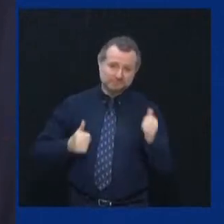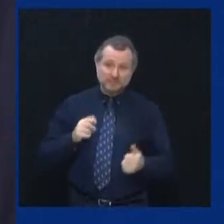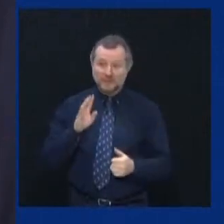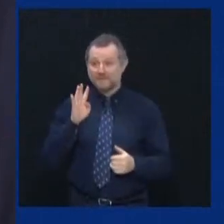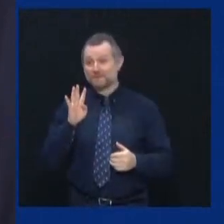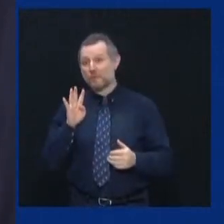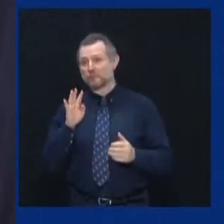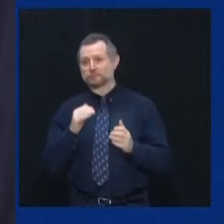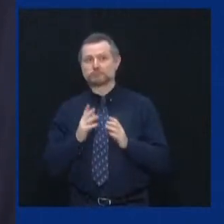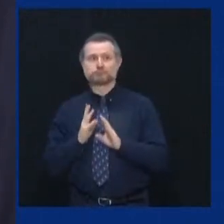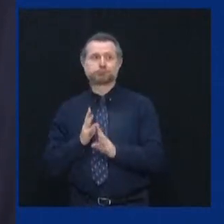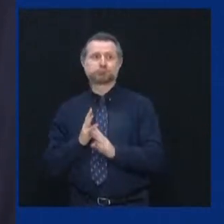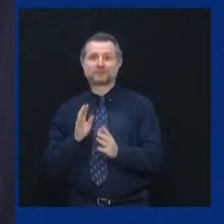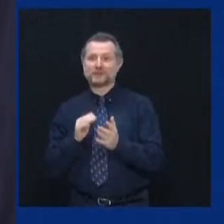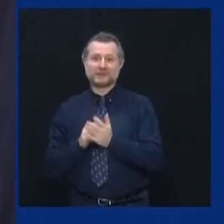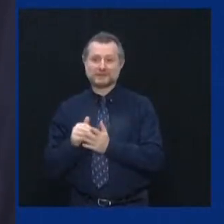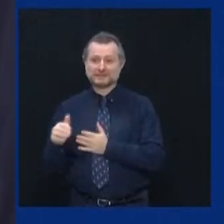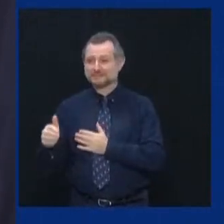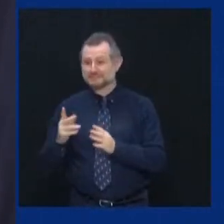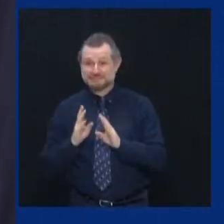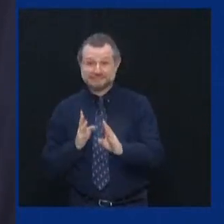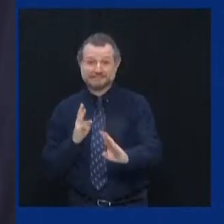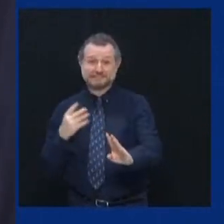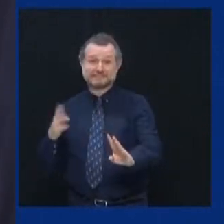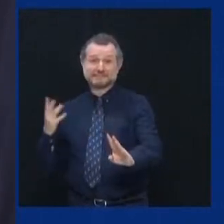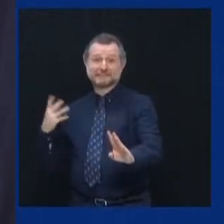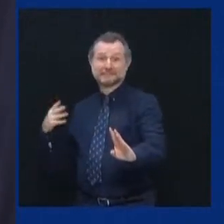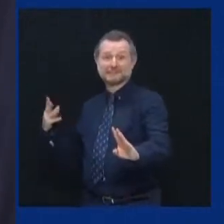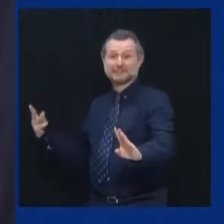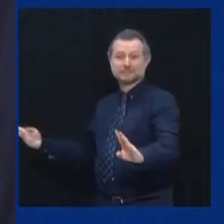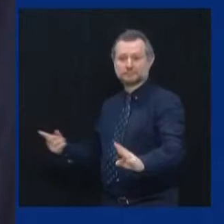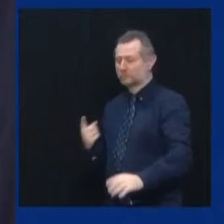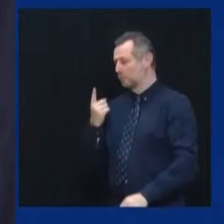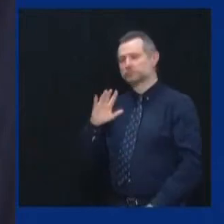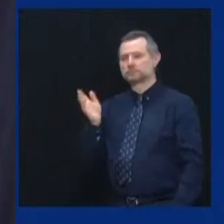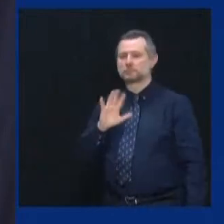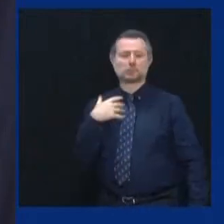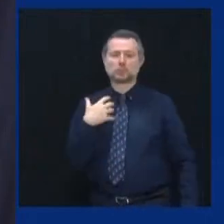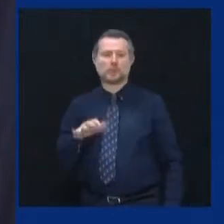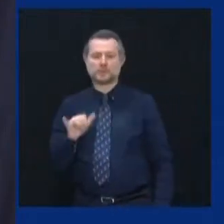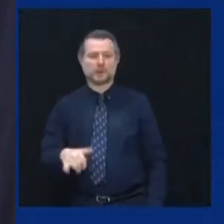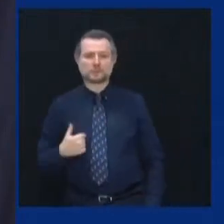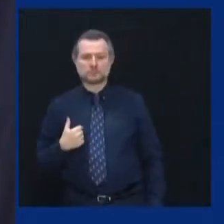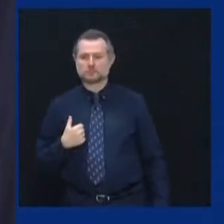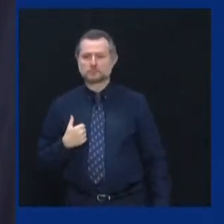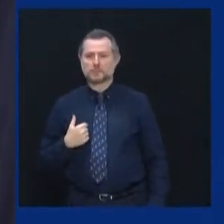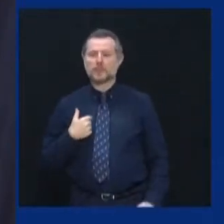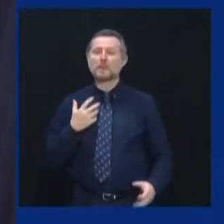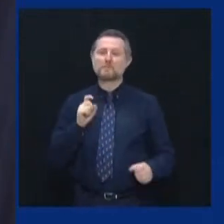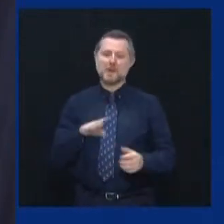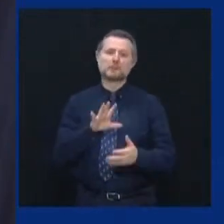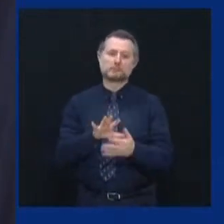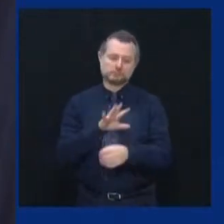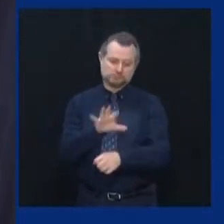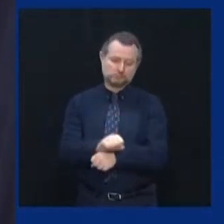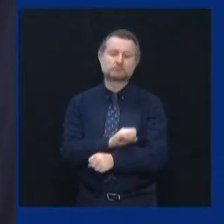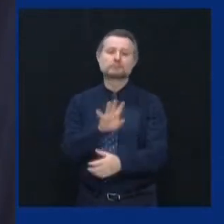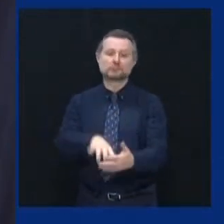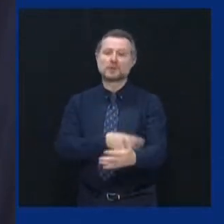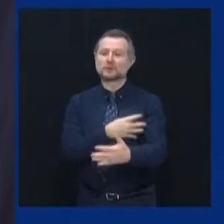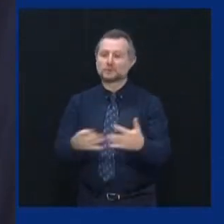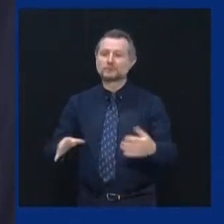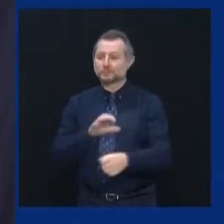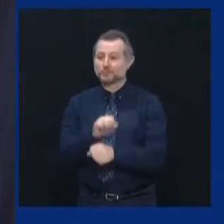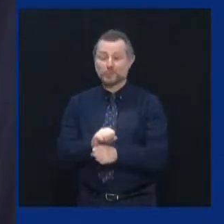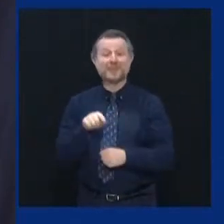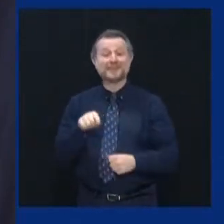descending on any center, and we want to do it by reservation. So on Monday, we